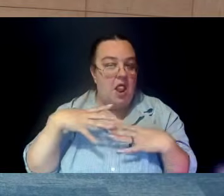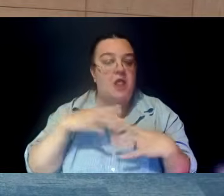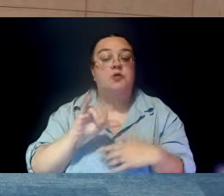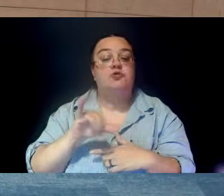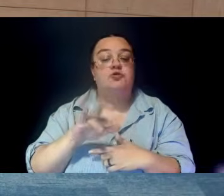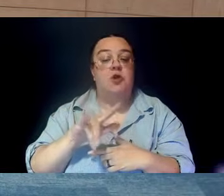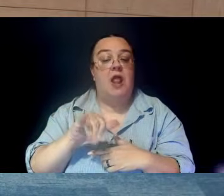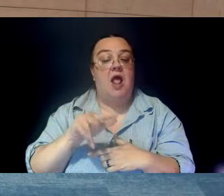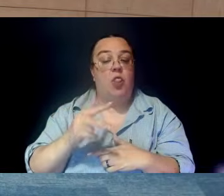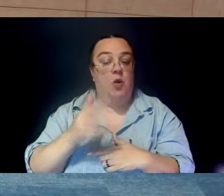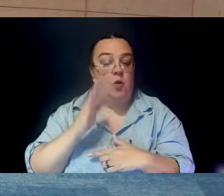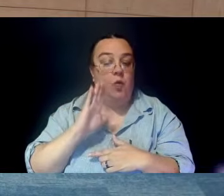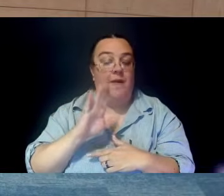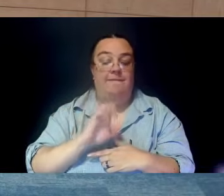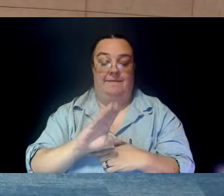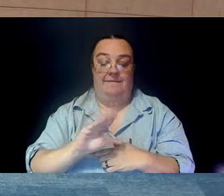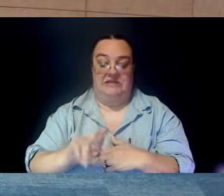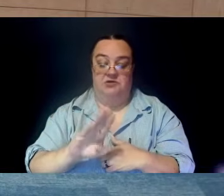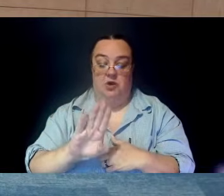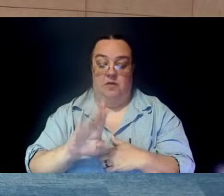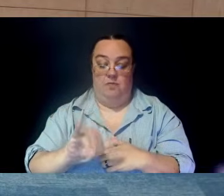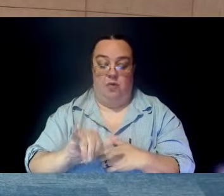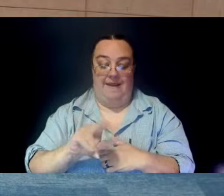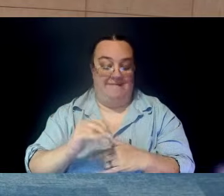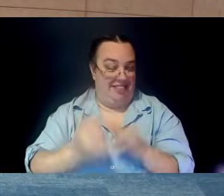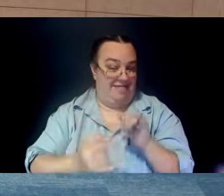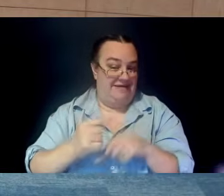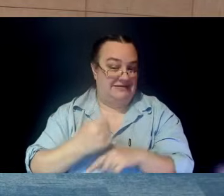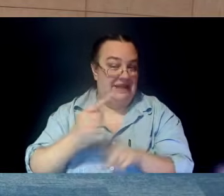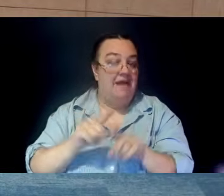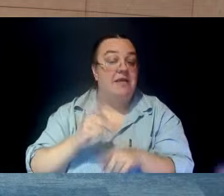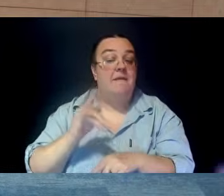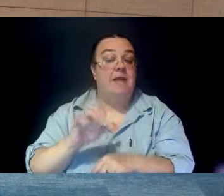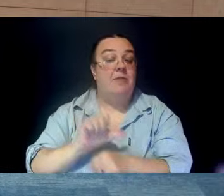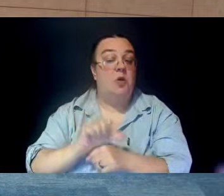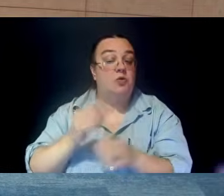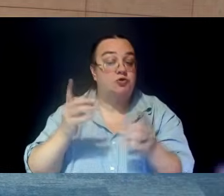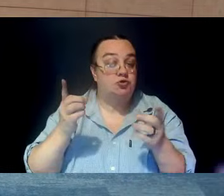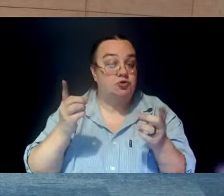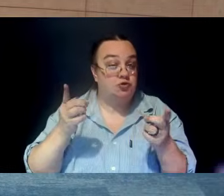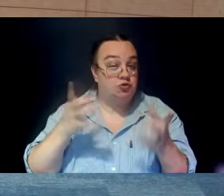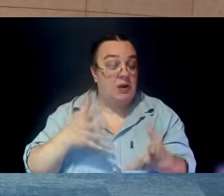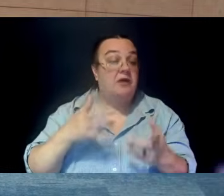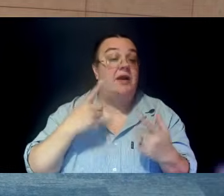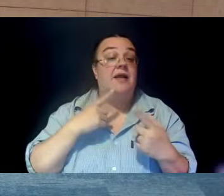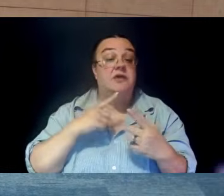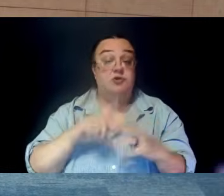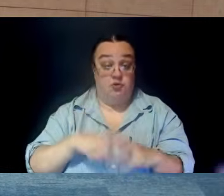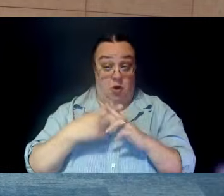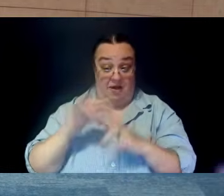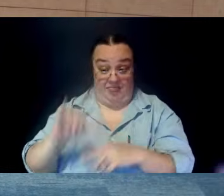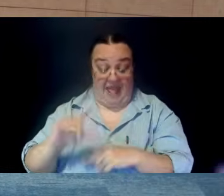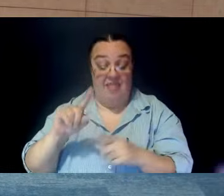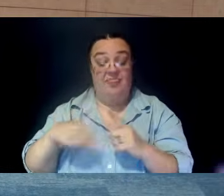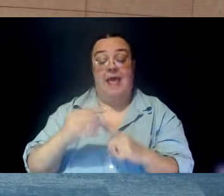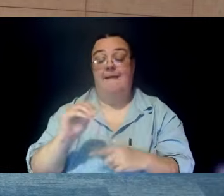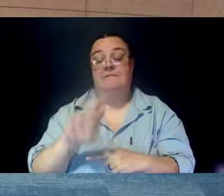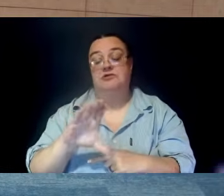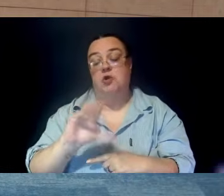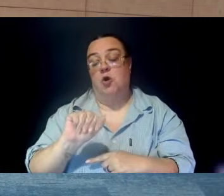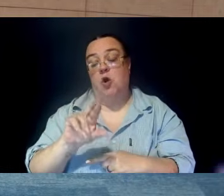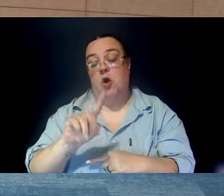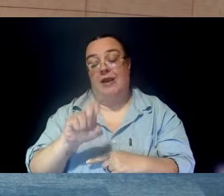Mr. Brayman's last day as our Public Works Director. Effective his departure, Mr. Cardenas will be our